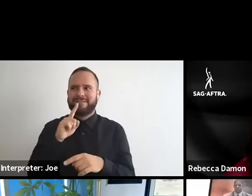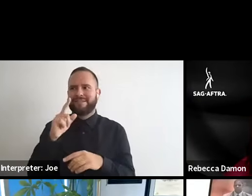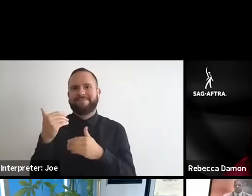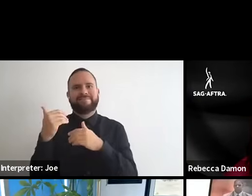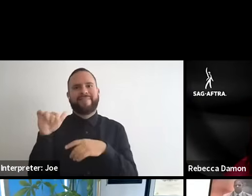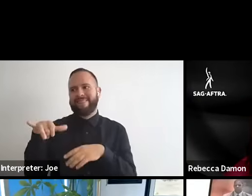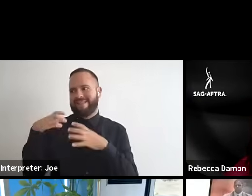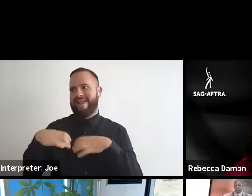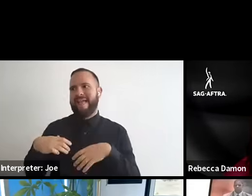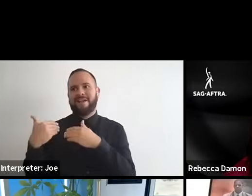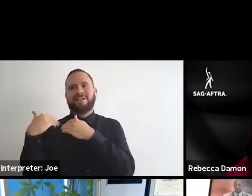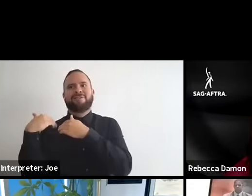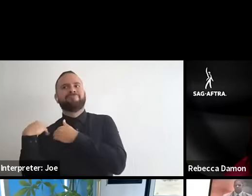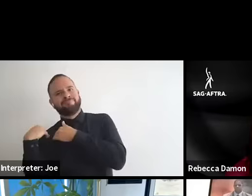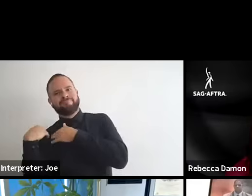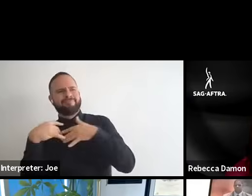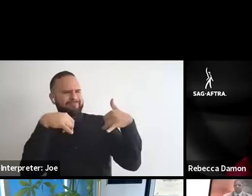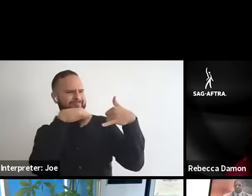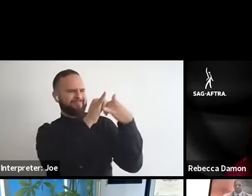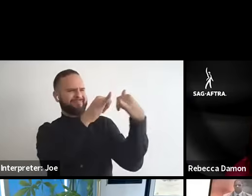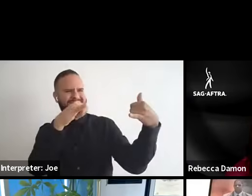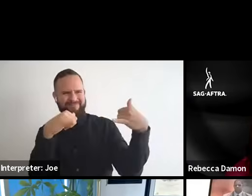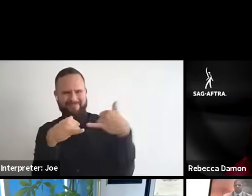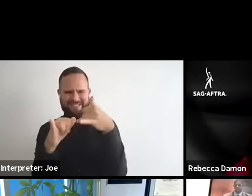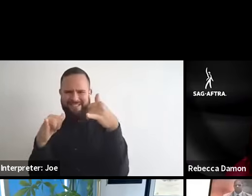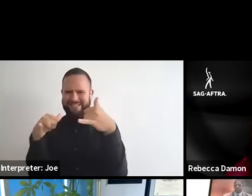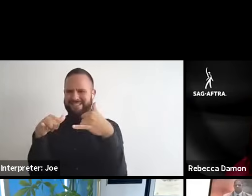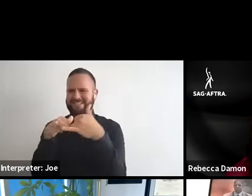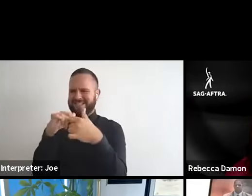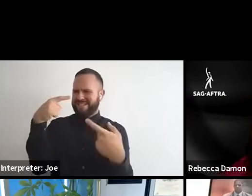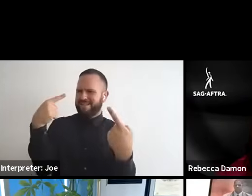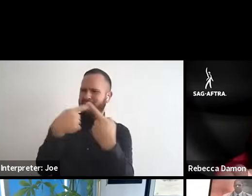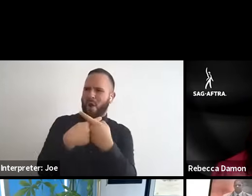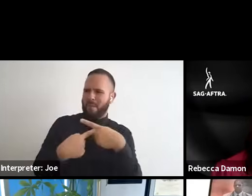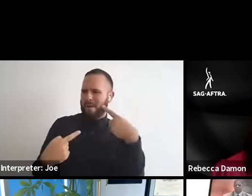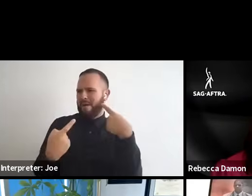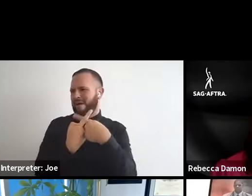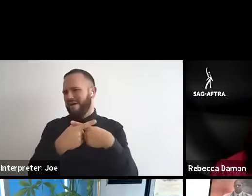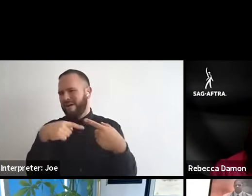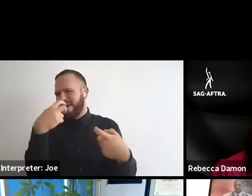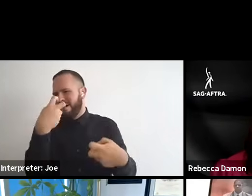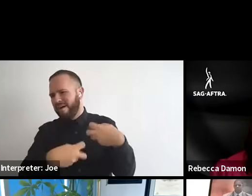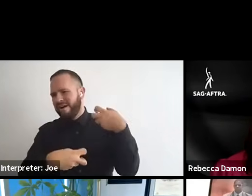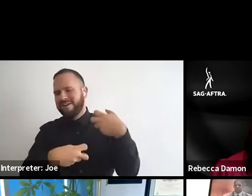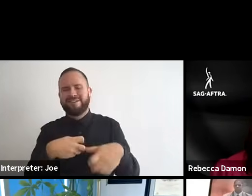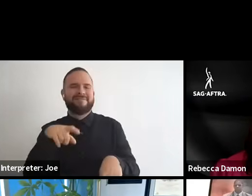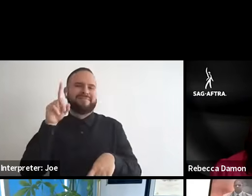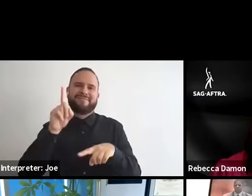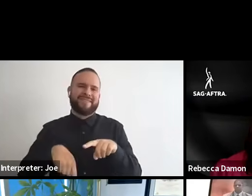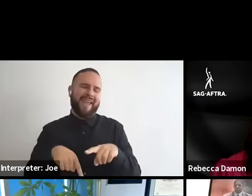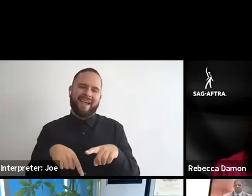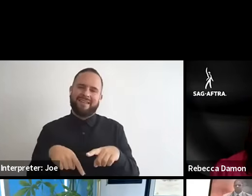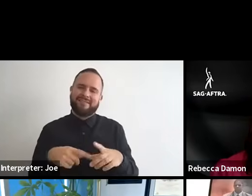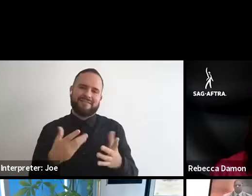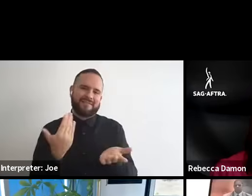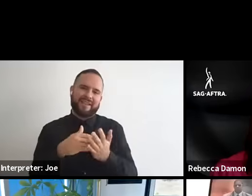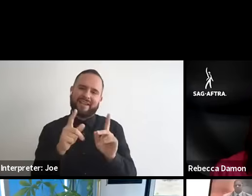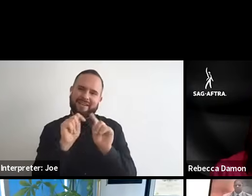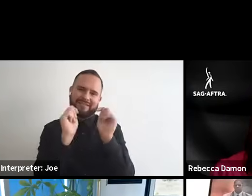know, it's just not worth it. So for anybody. So yeah, that's my